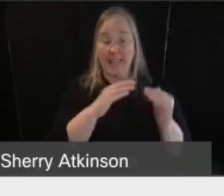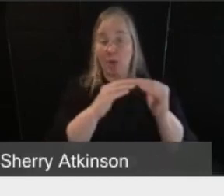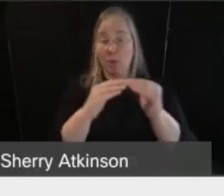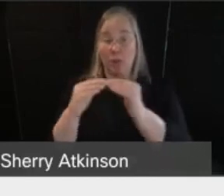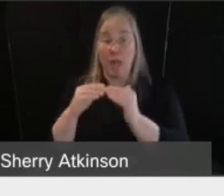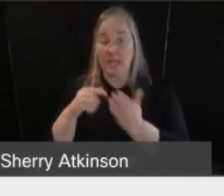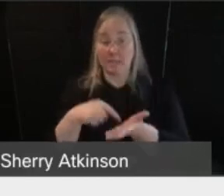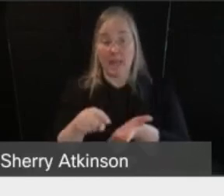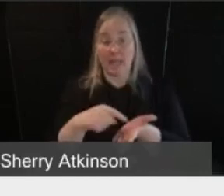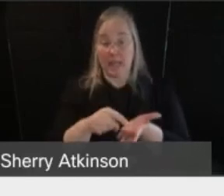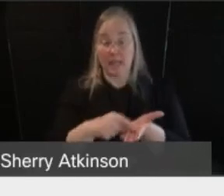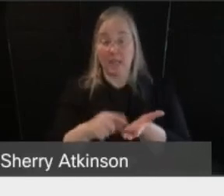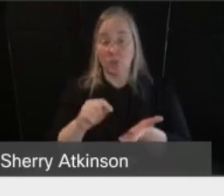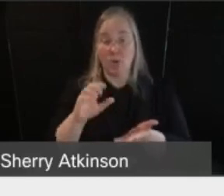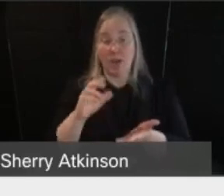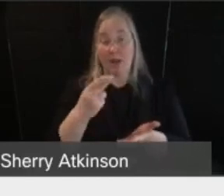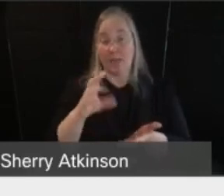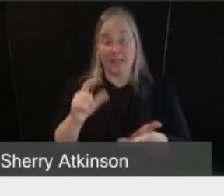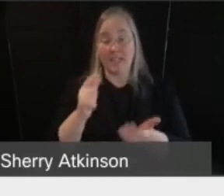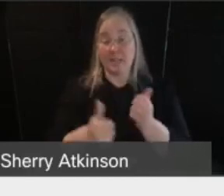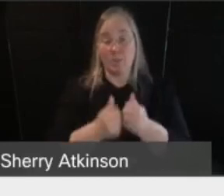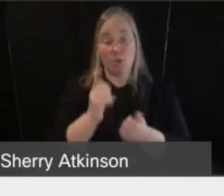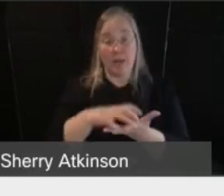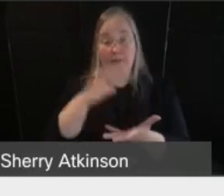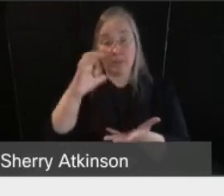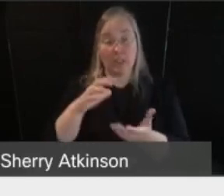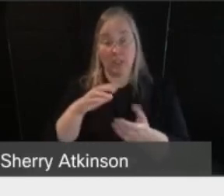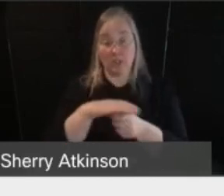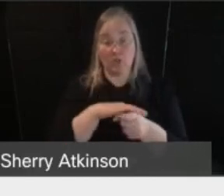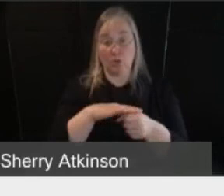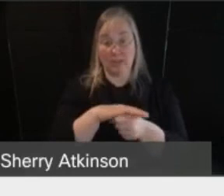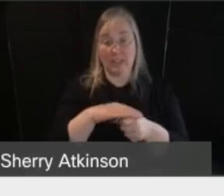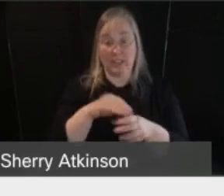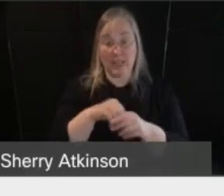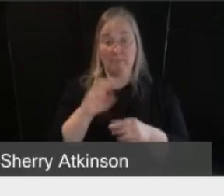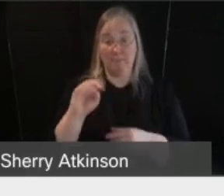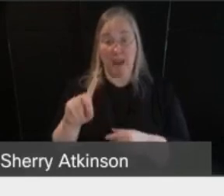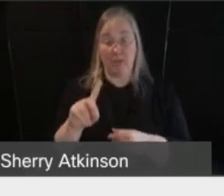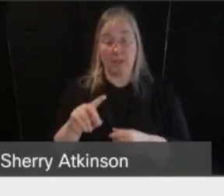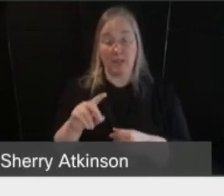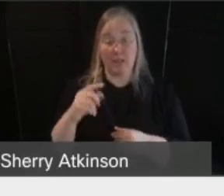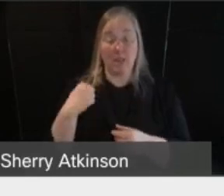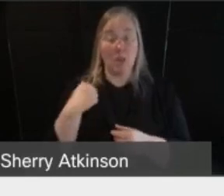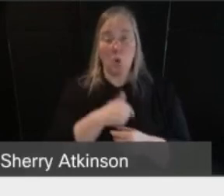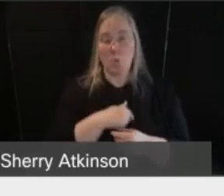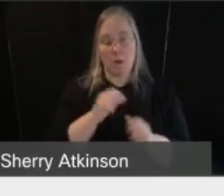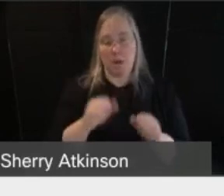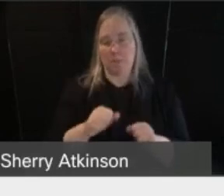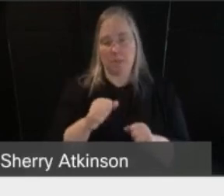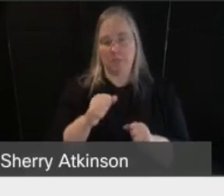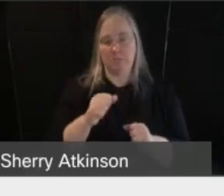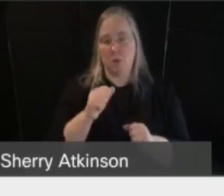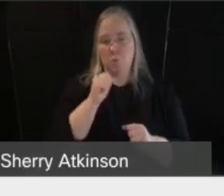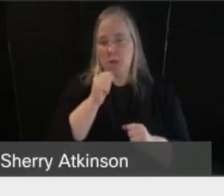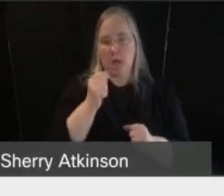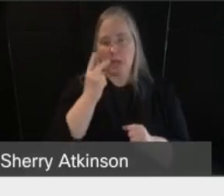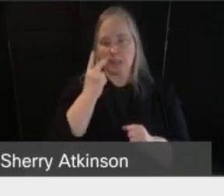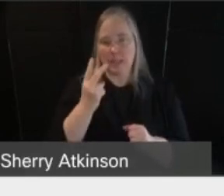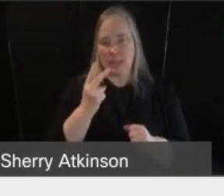is the most affluent jurisdiction in Maryland. We will probably not see dollar for